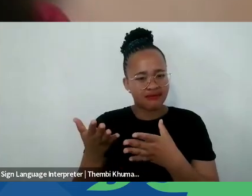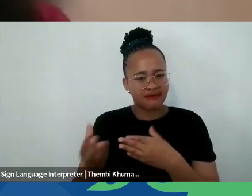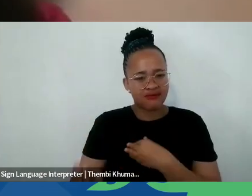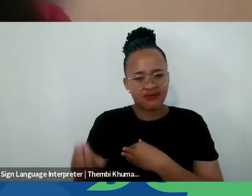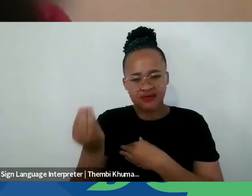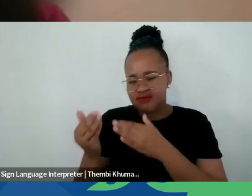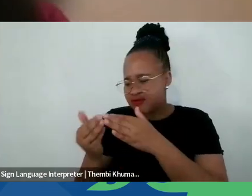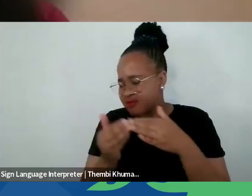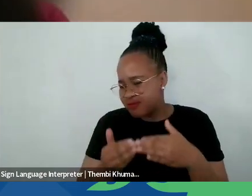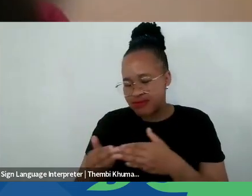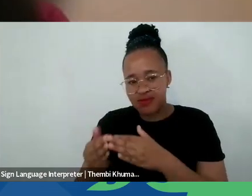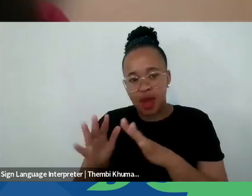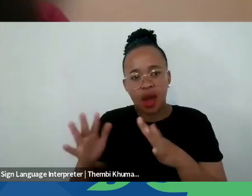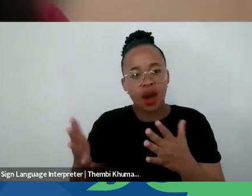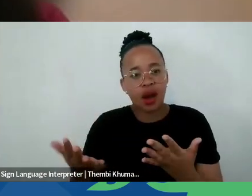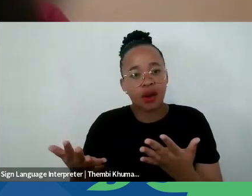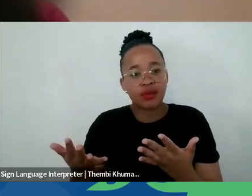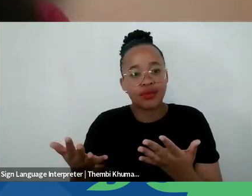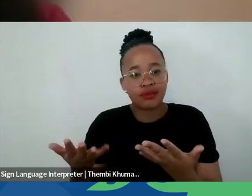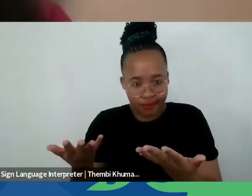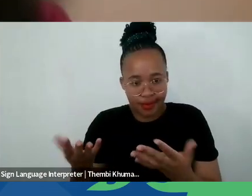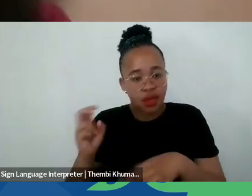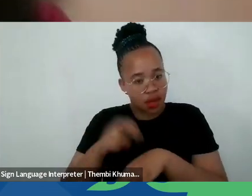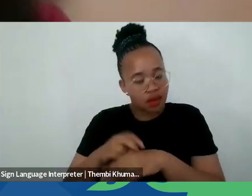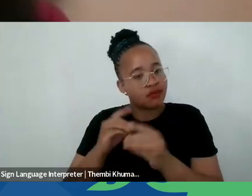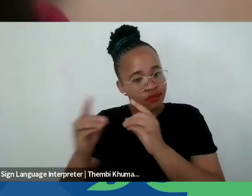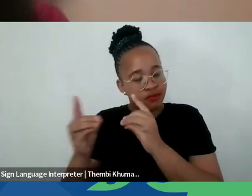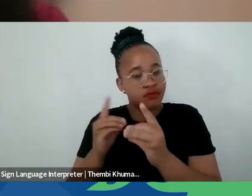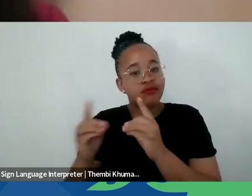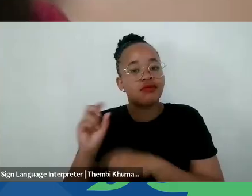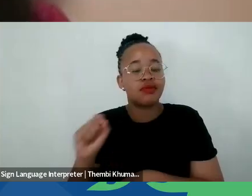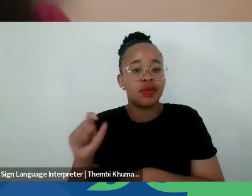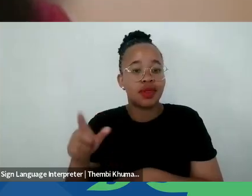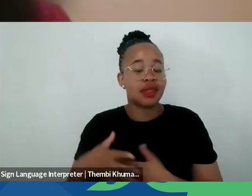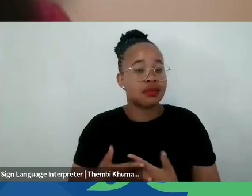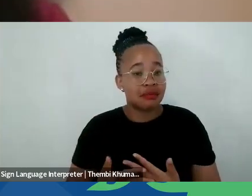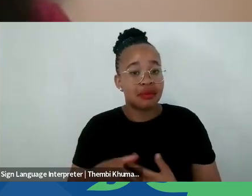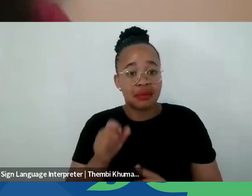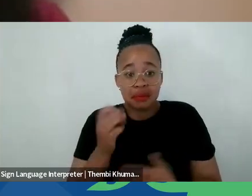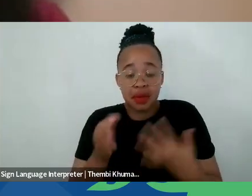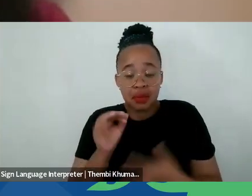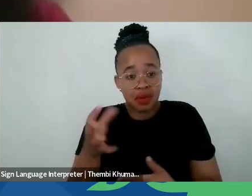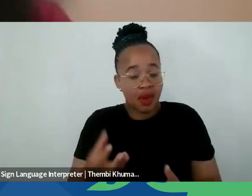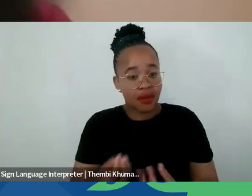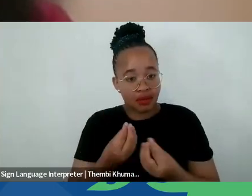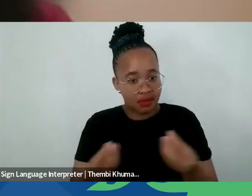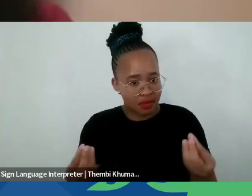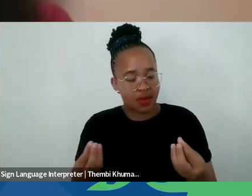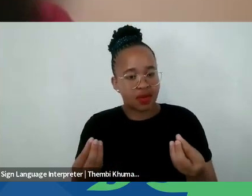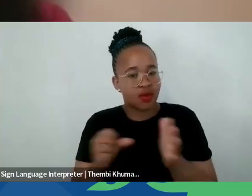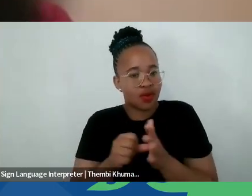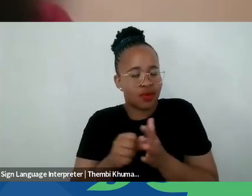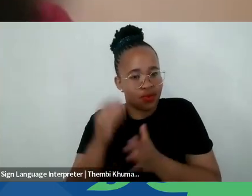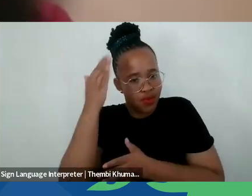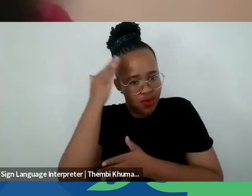reality is that whether you're pregnant or have children, there are harm reduction interventions you could use to minimize